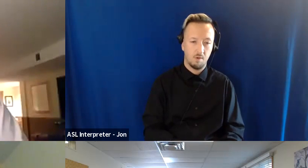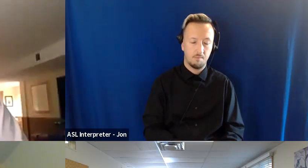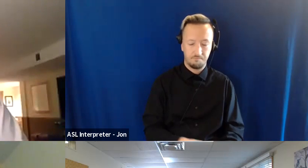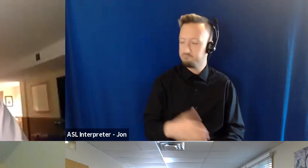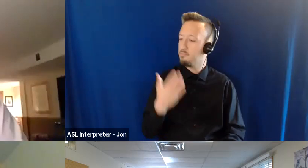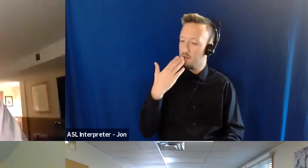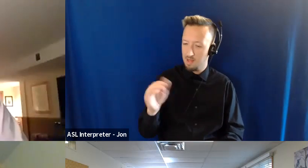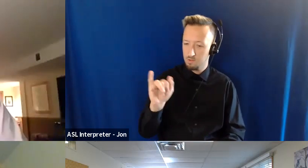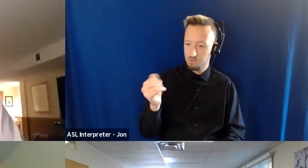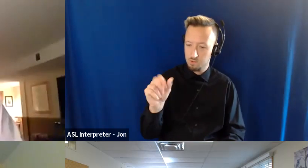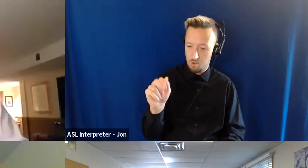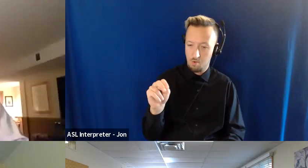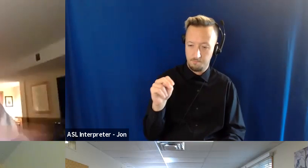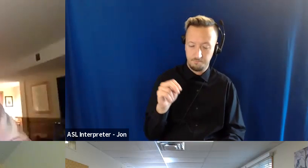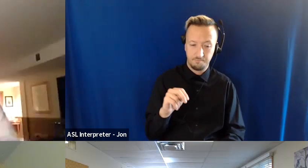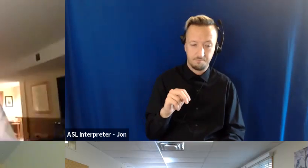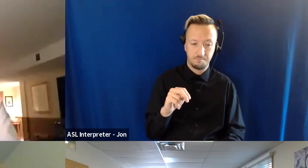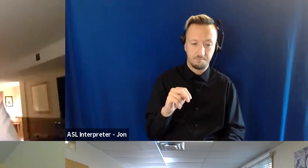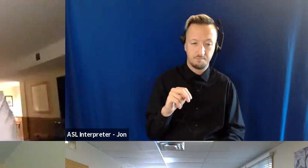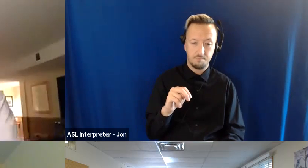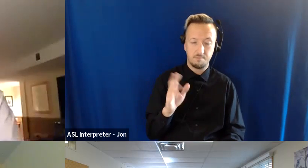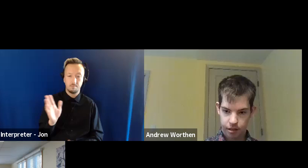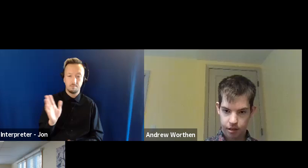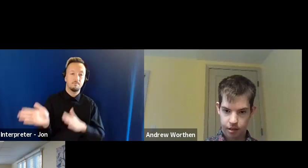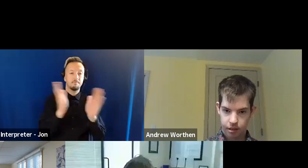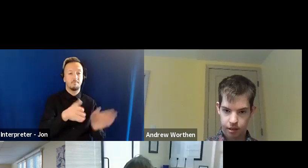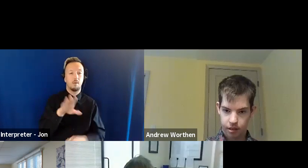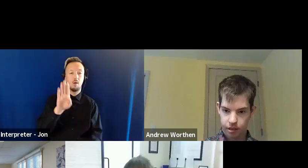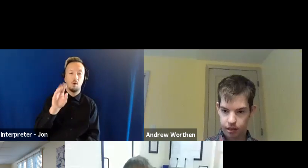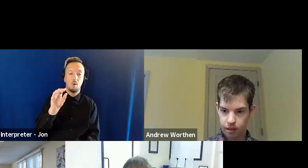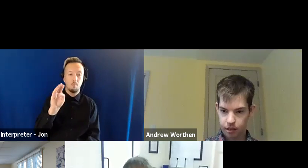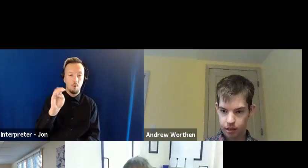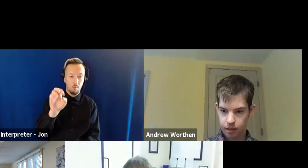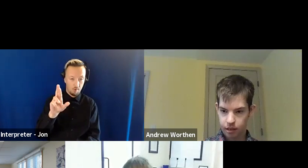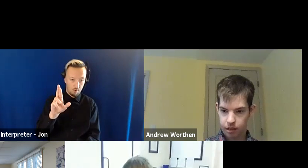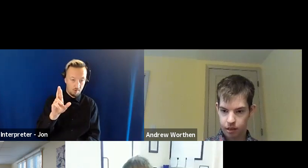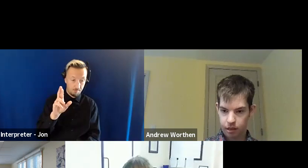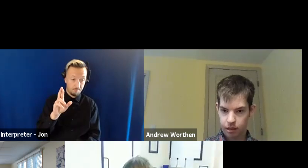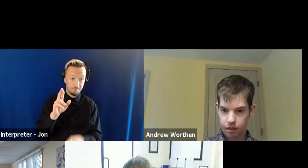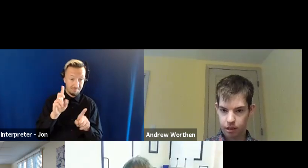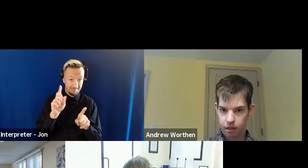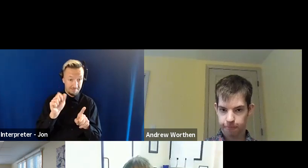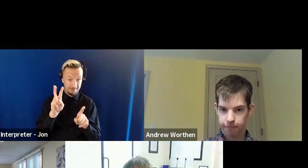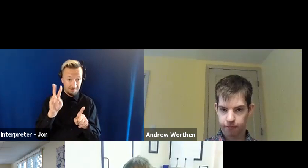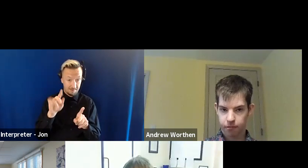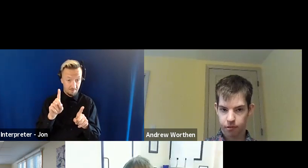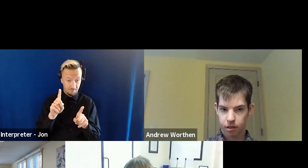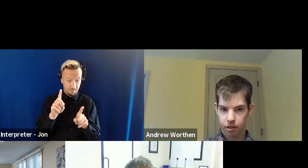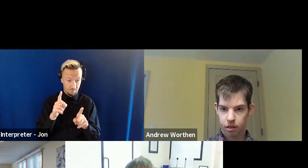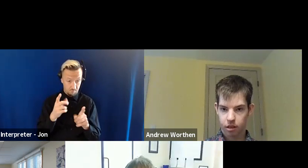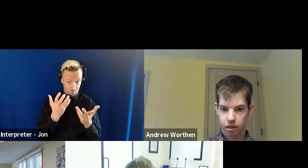Thanks, Joan. Next, we're going to go to the Boomer generation. David, do you want to respond